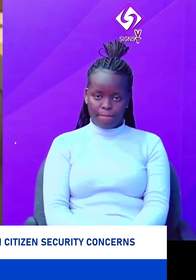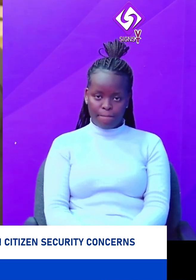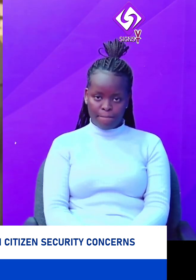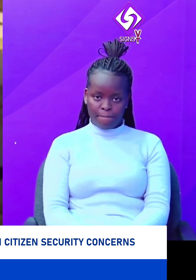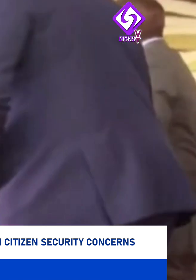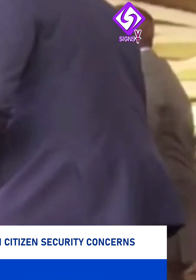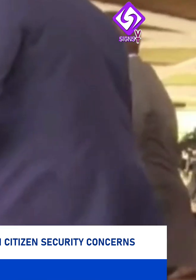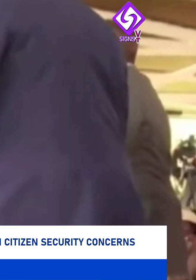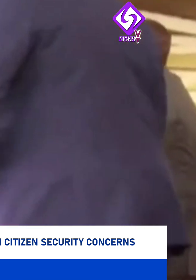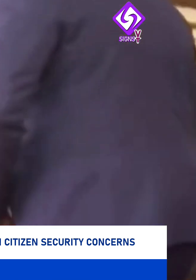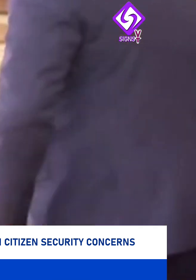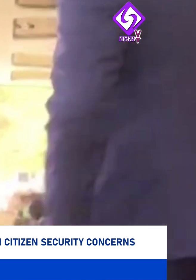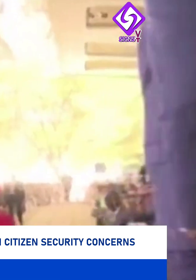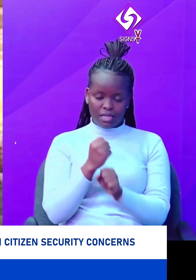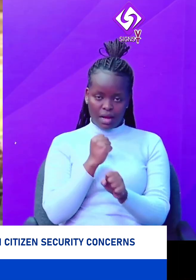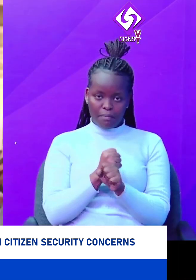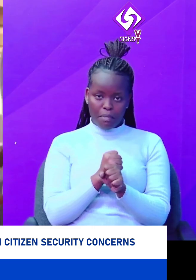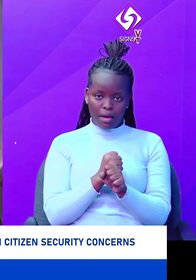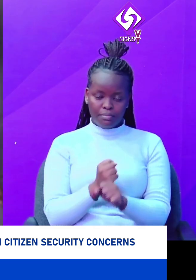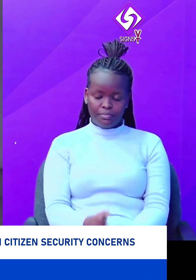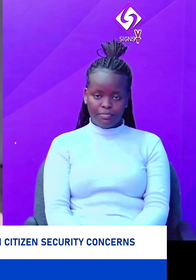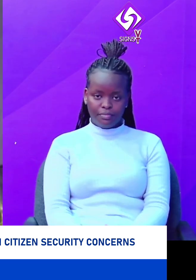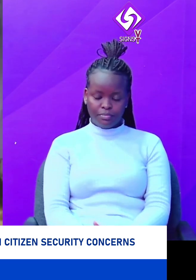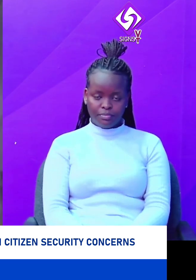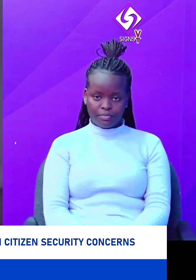Followed by CS Labor.